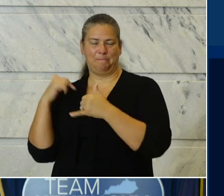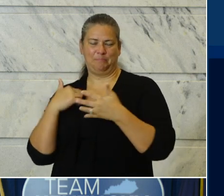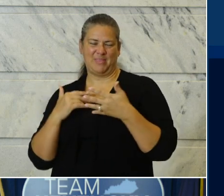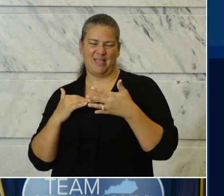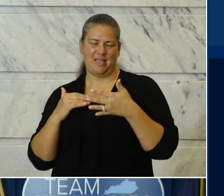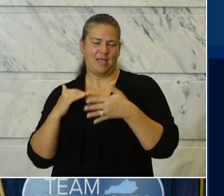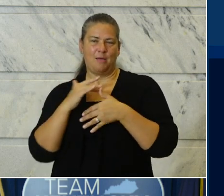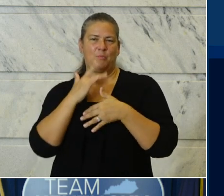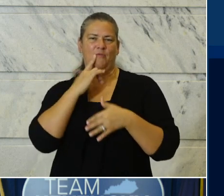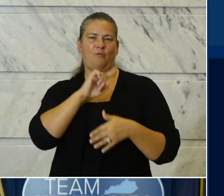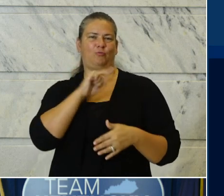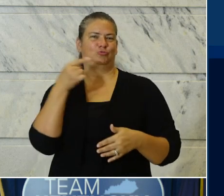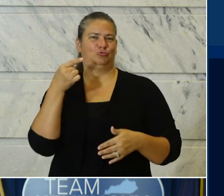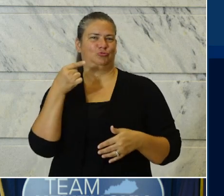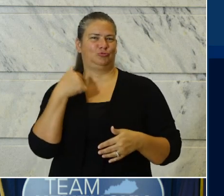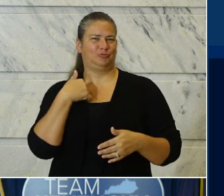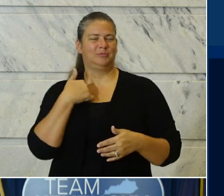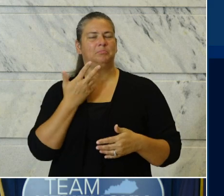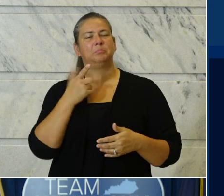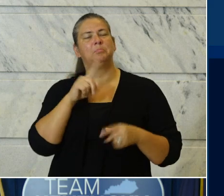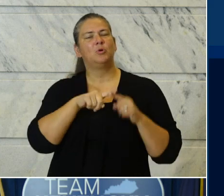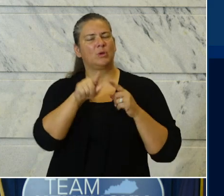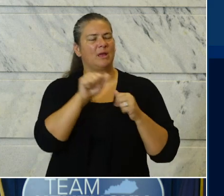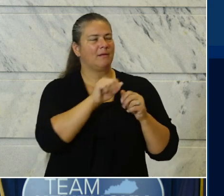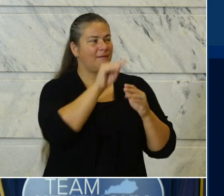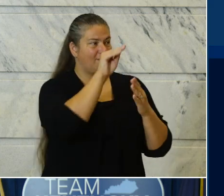go to 2020census.gov to do that.